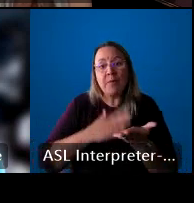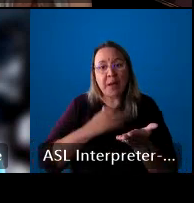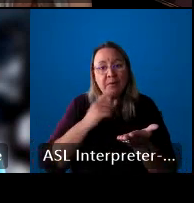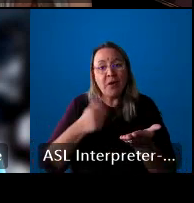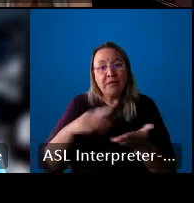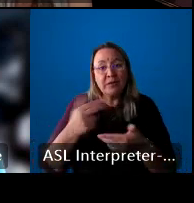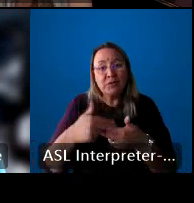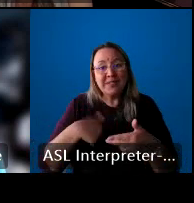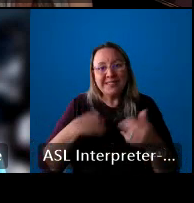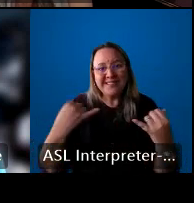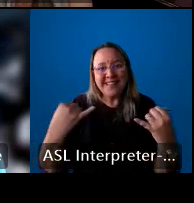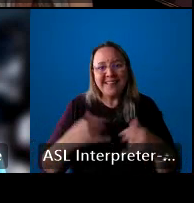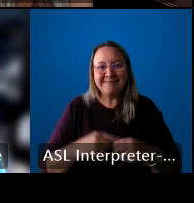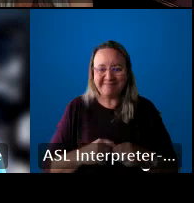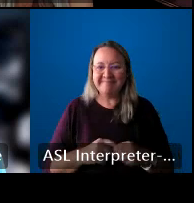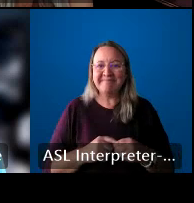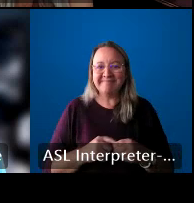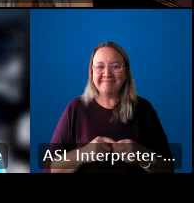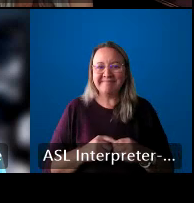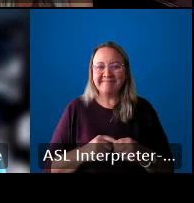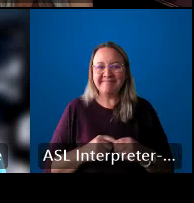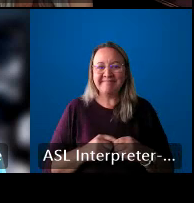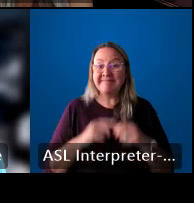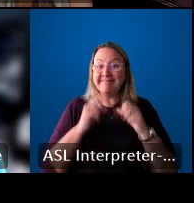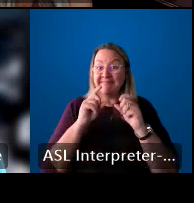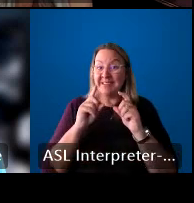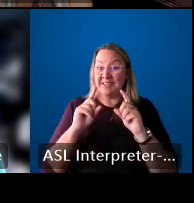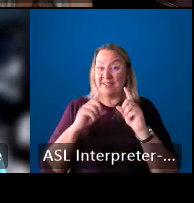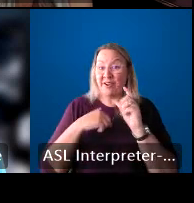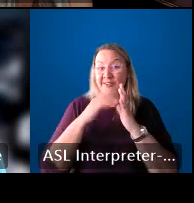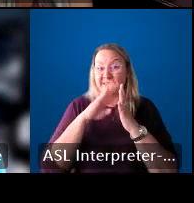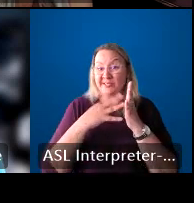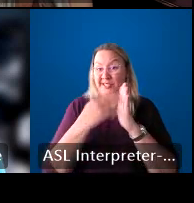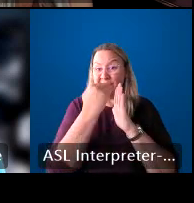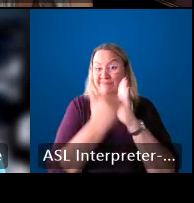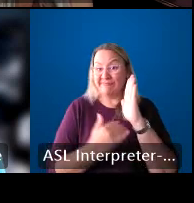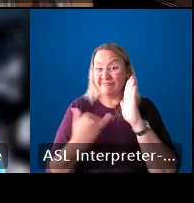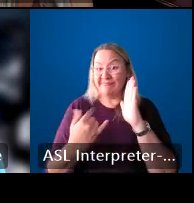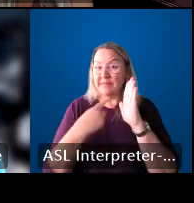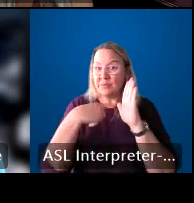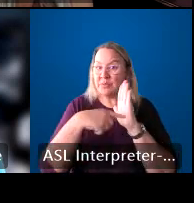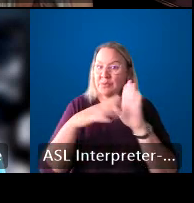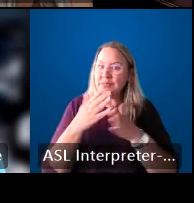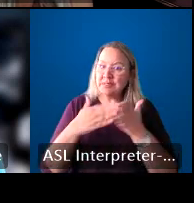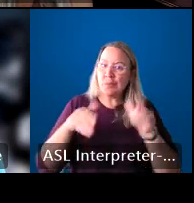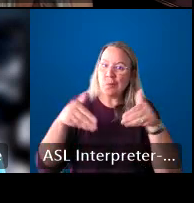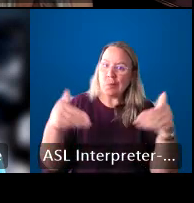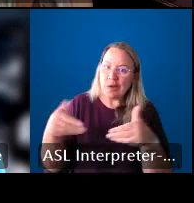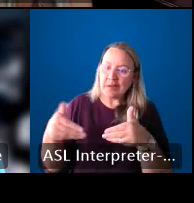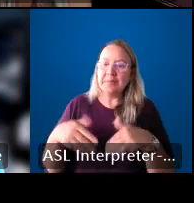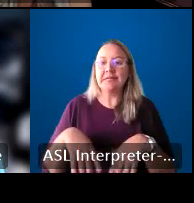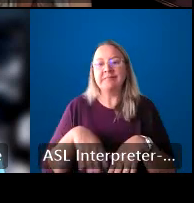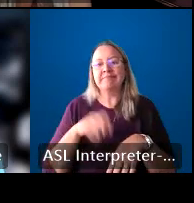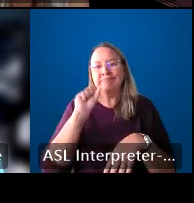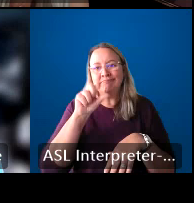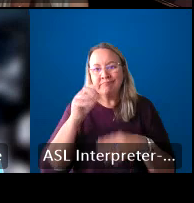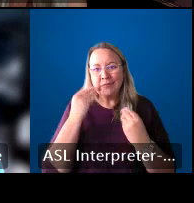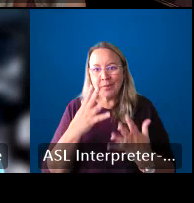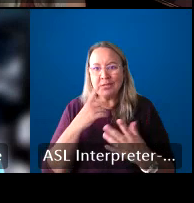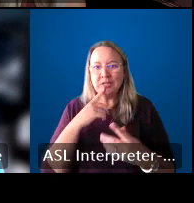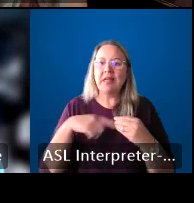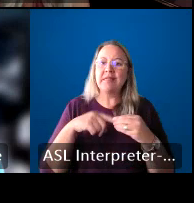room with us today. So for our agenda, we're going to do some welcoming and housekeeping, give you